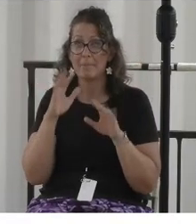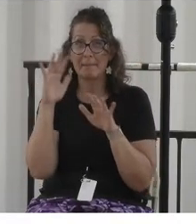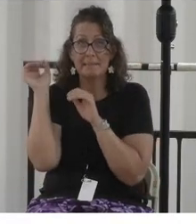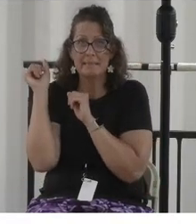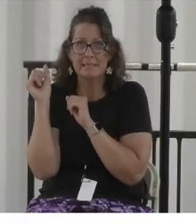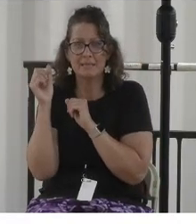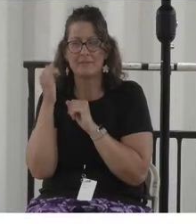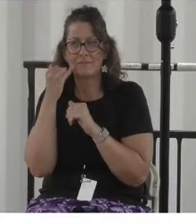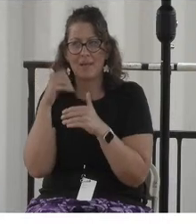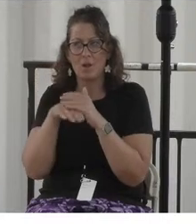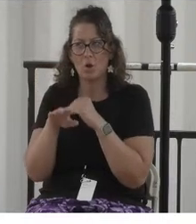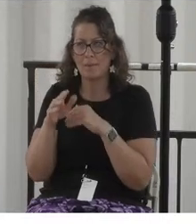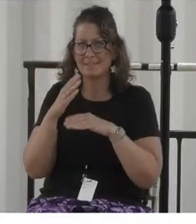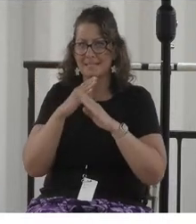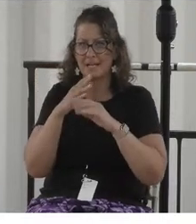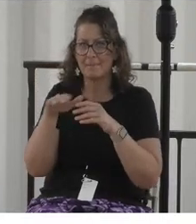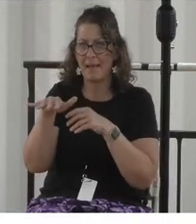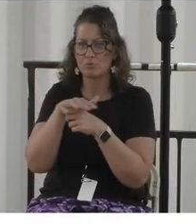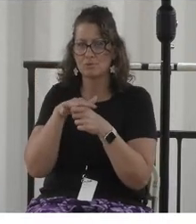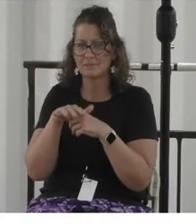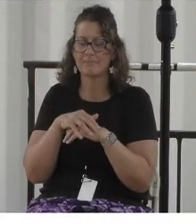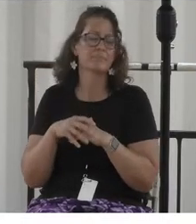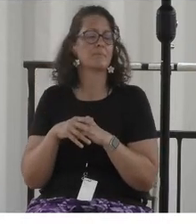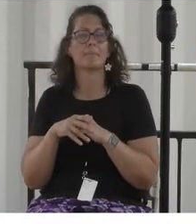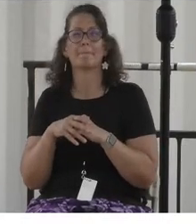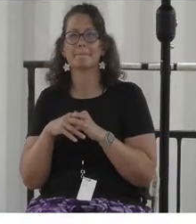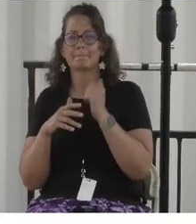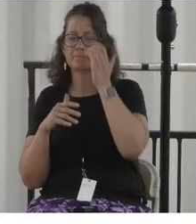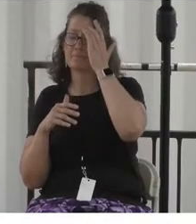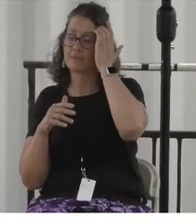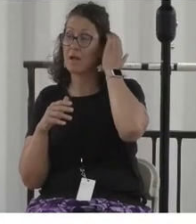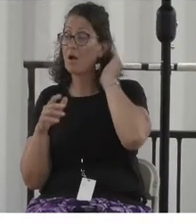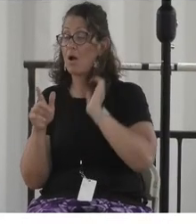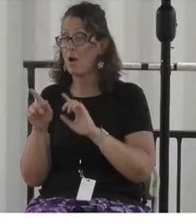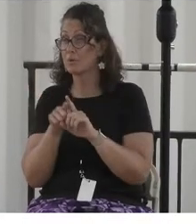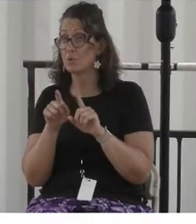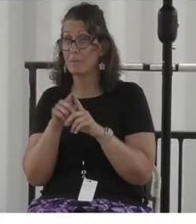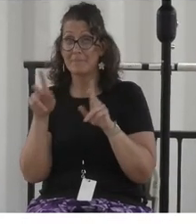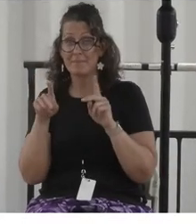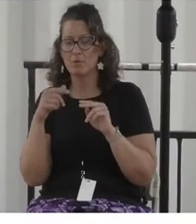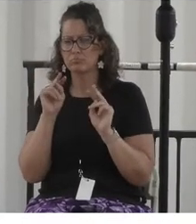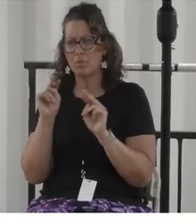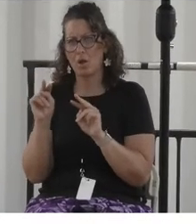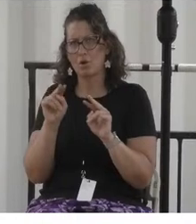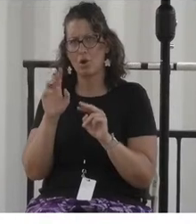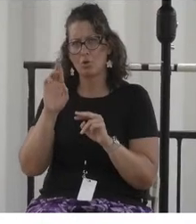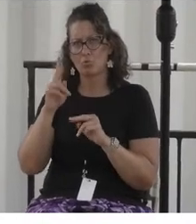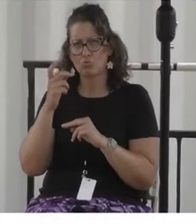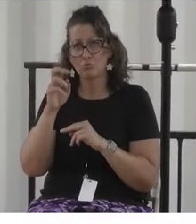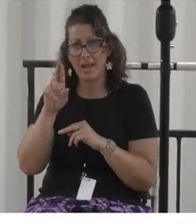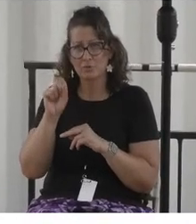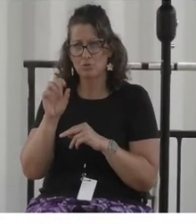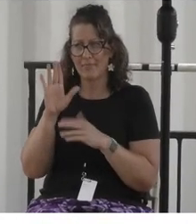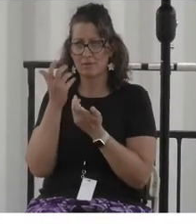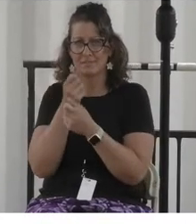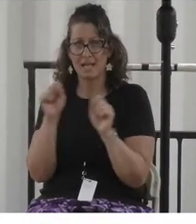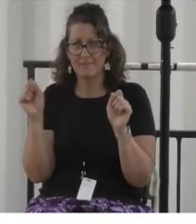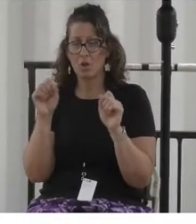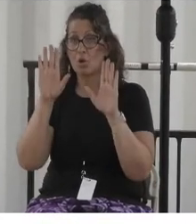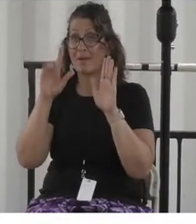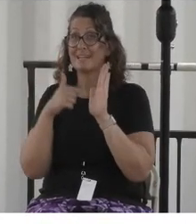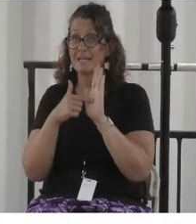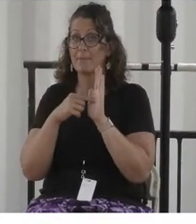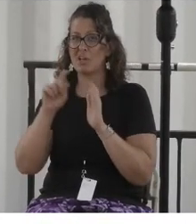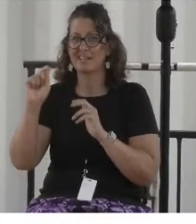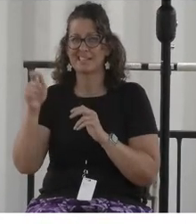boundaries. This also helps people. We help monitor rangers and their safety. So if there's a great example in